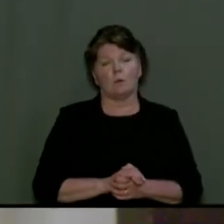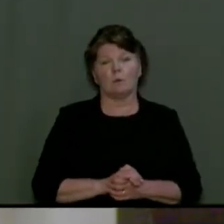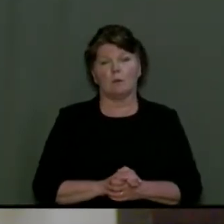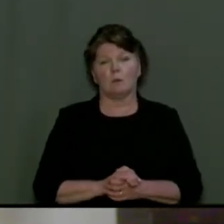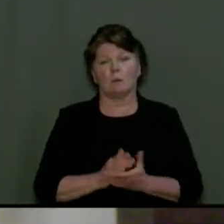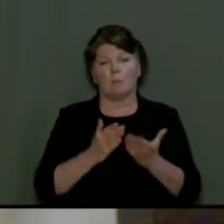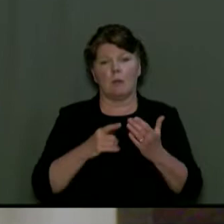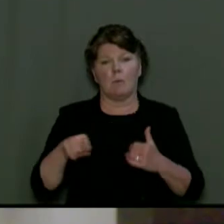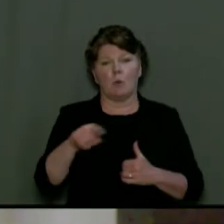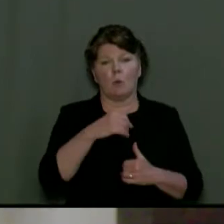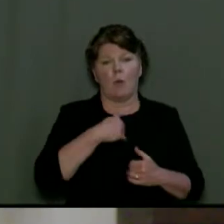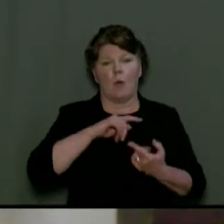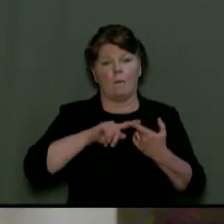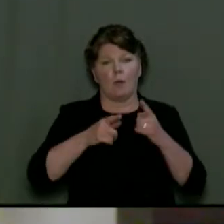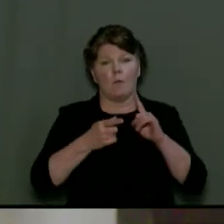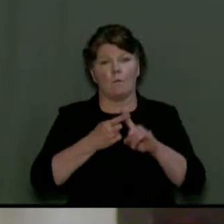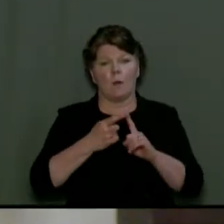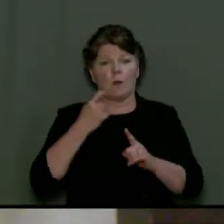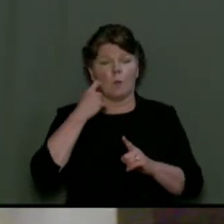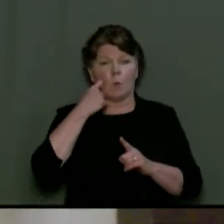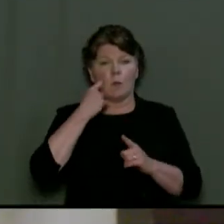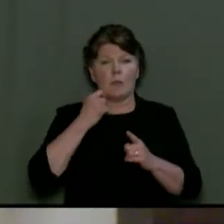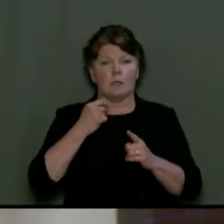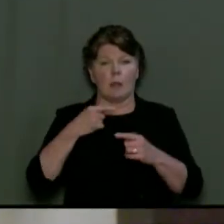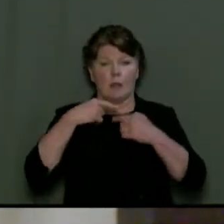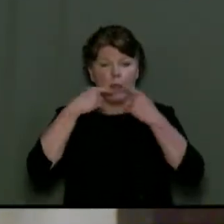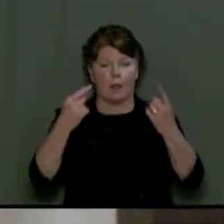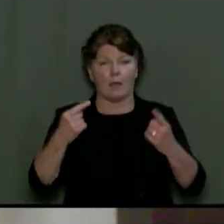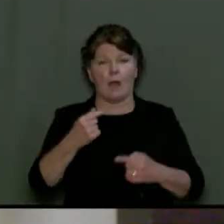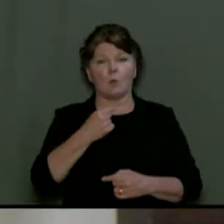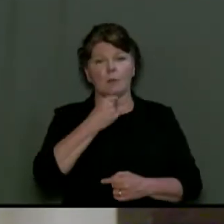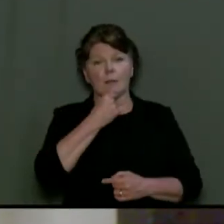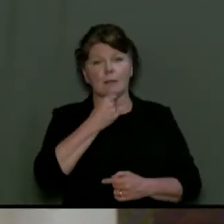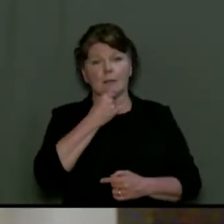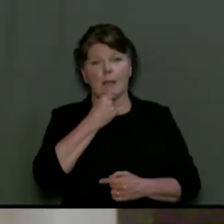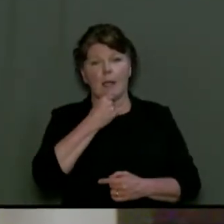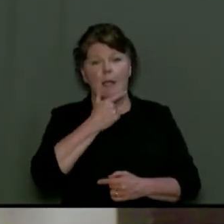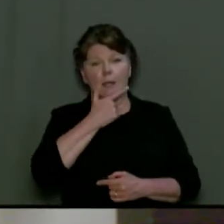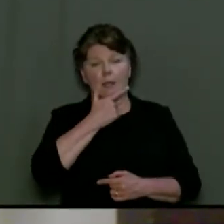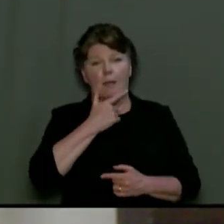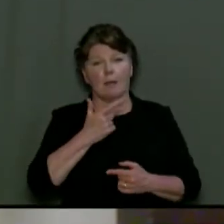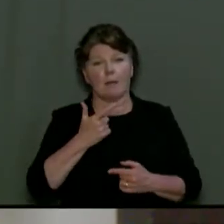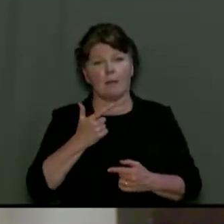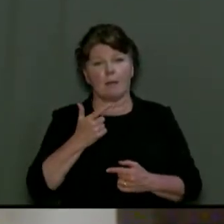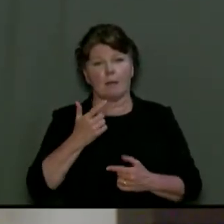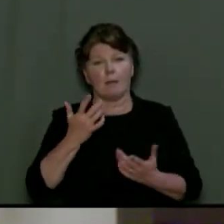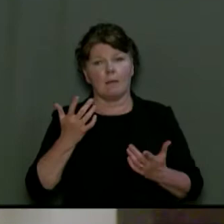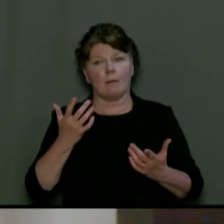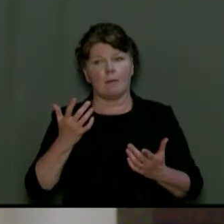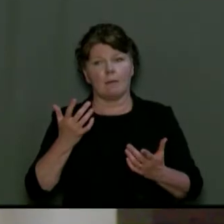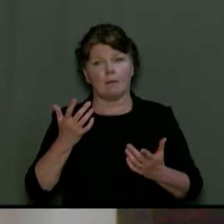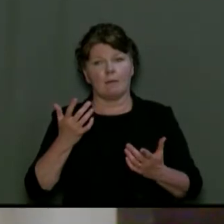Maybe you have a friend that has recently come out as gay and demands